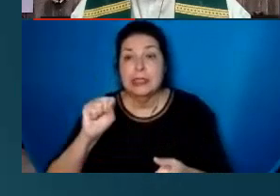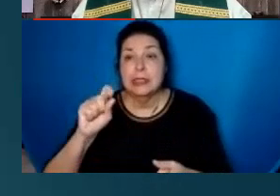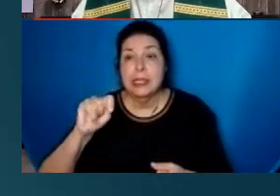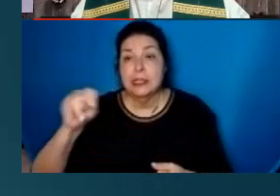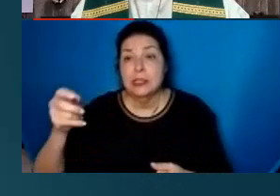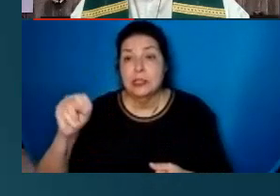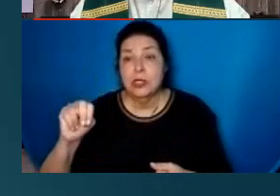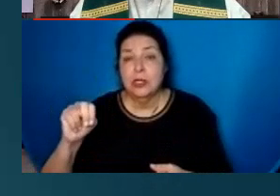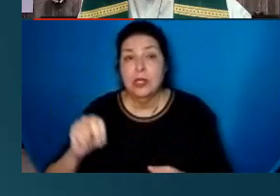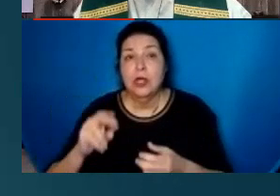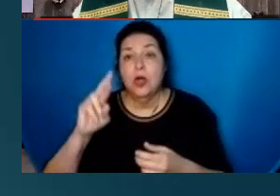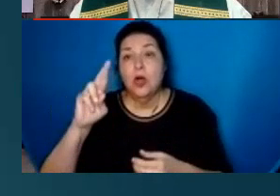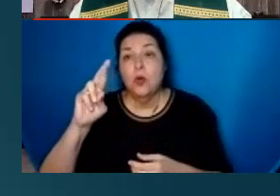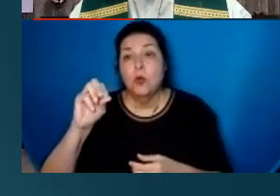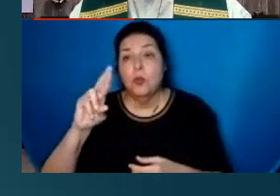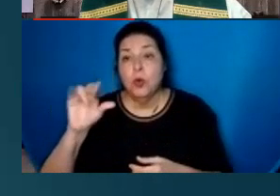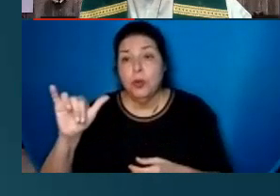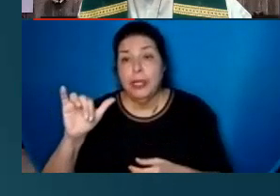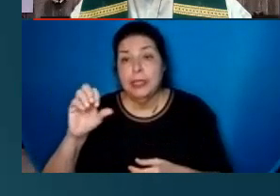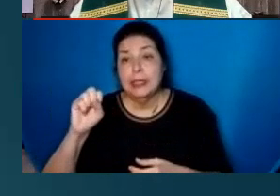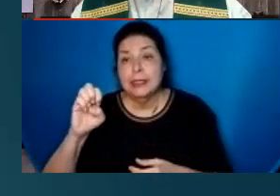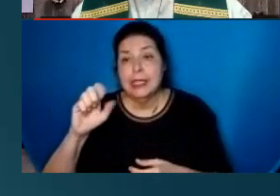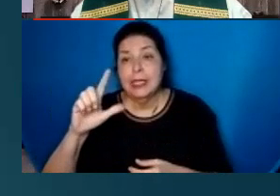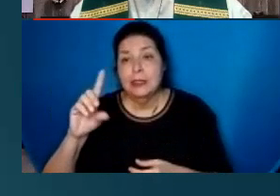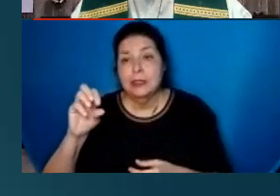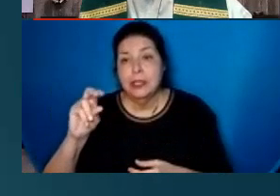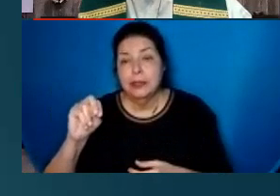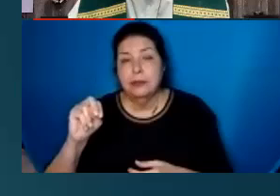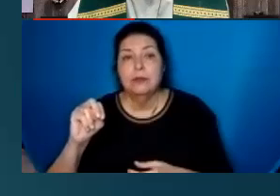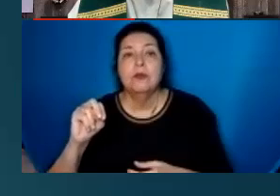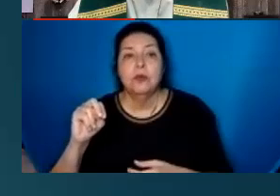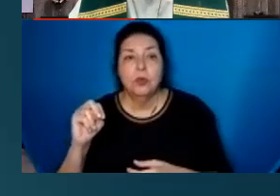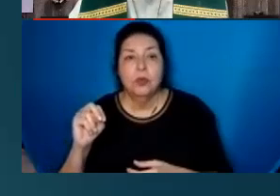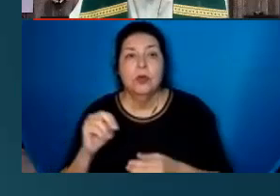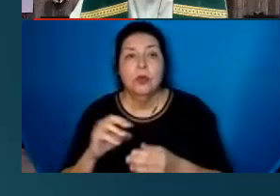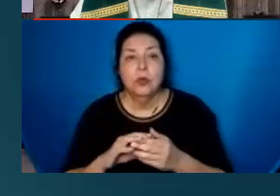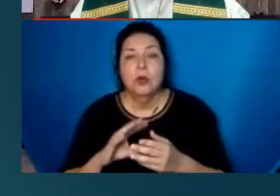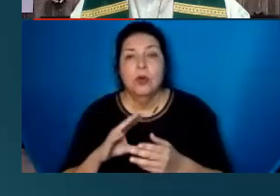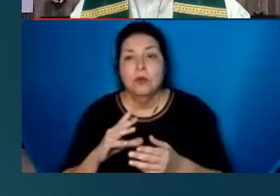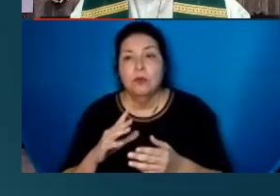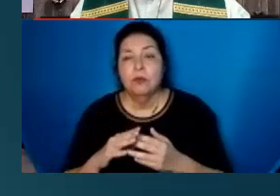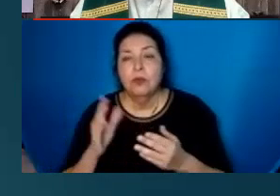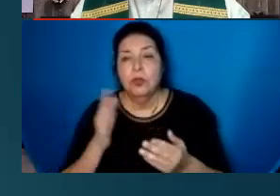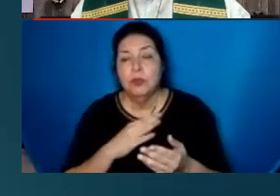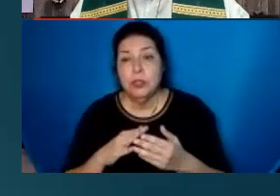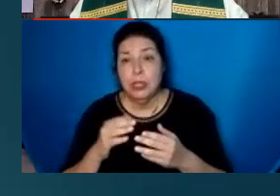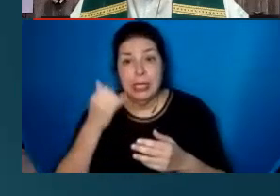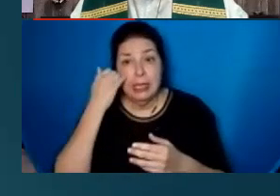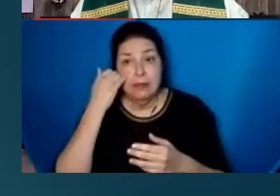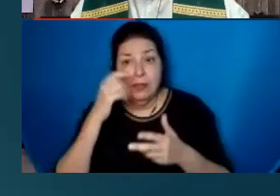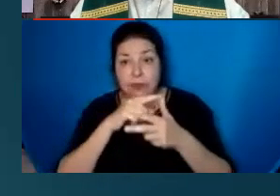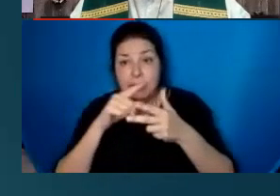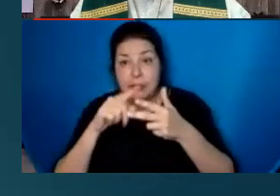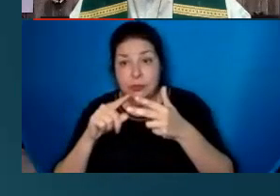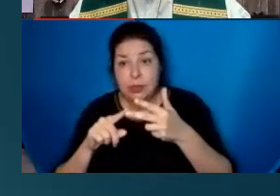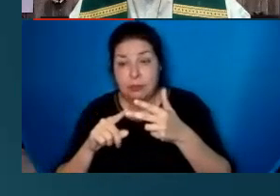for the music and the ASL interpretation during this service. Without these people, we